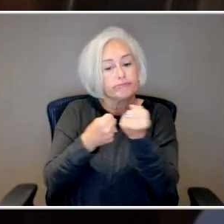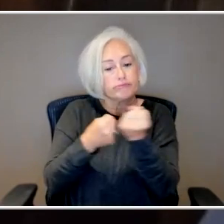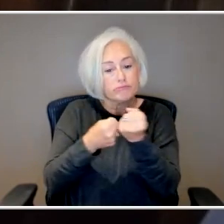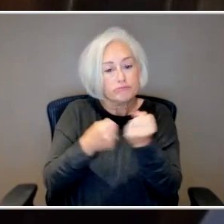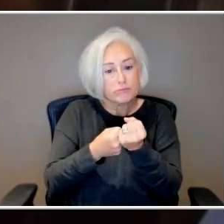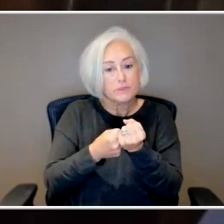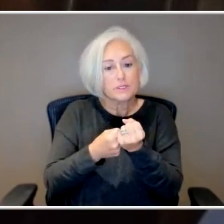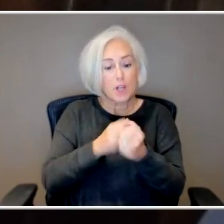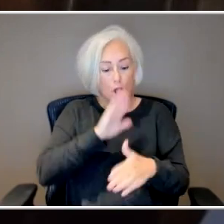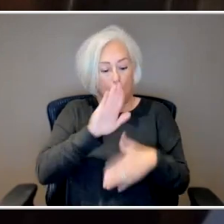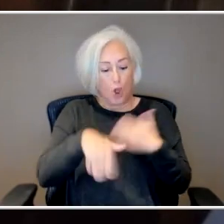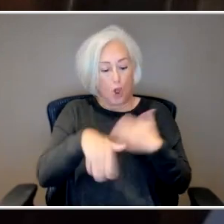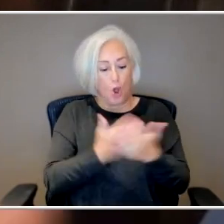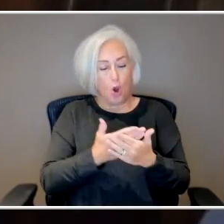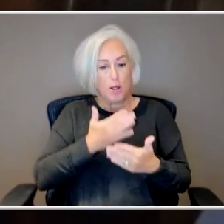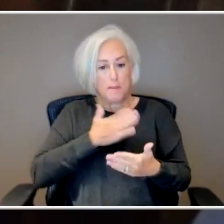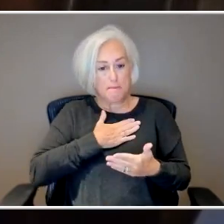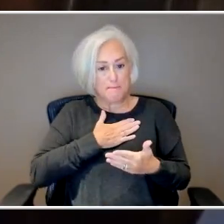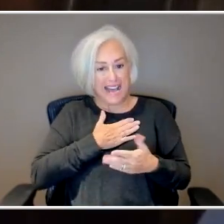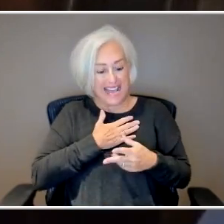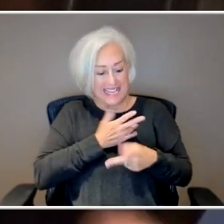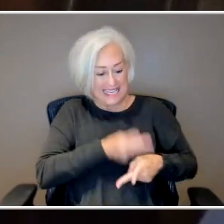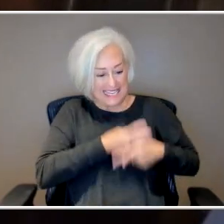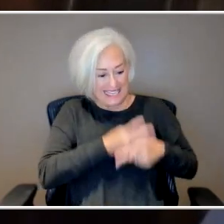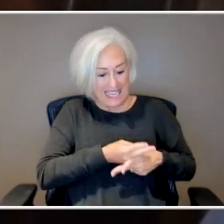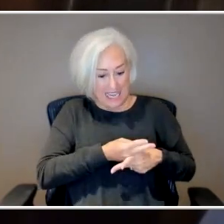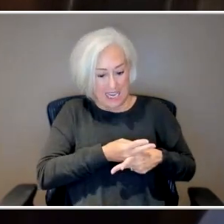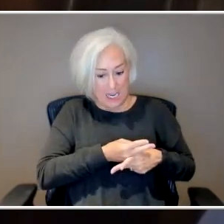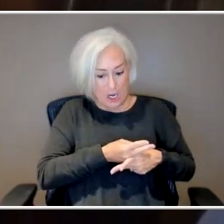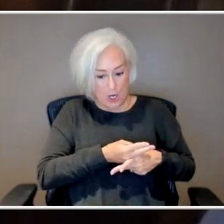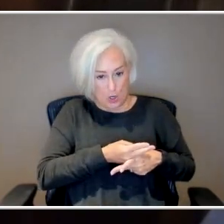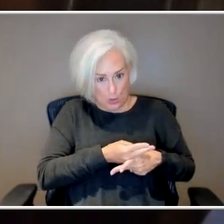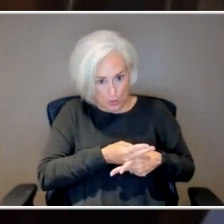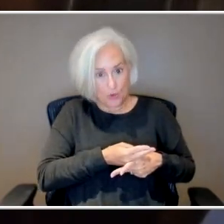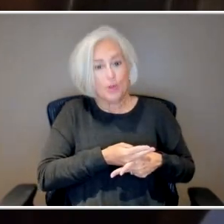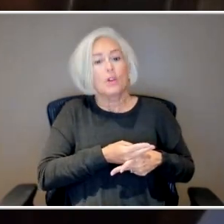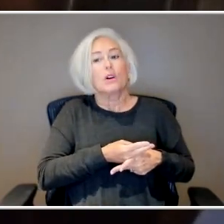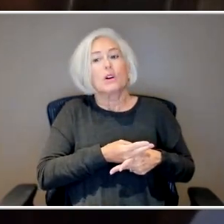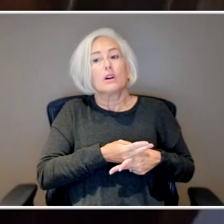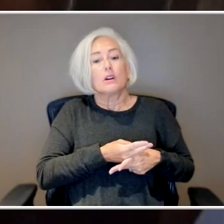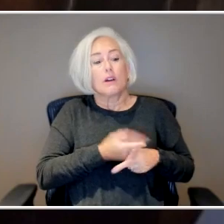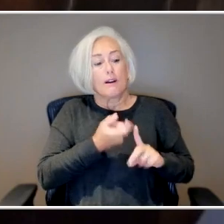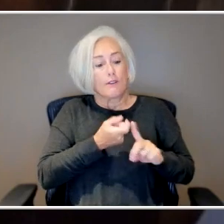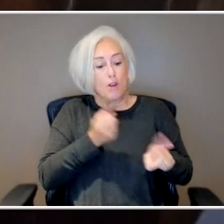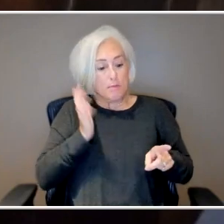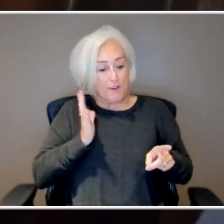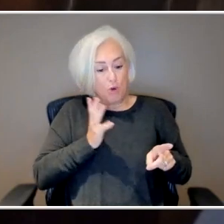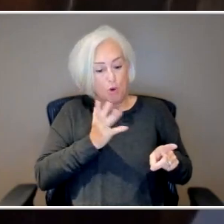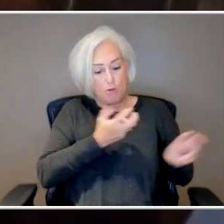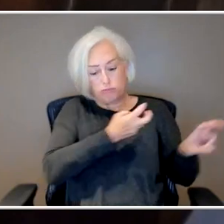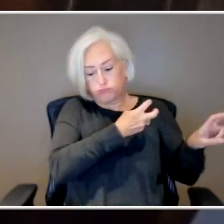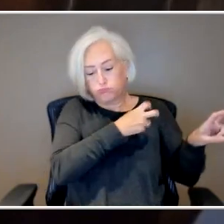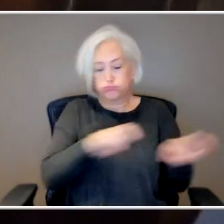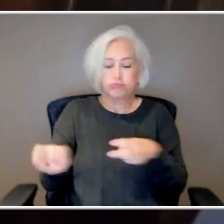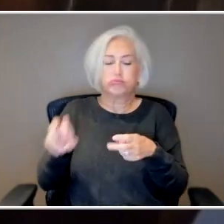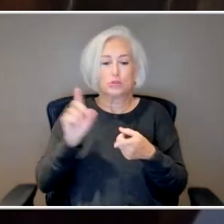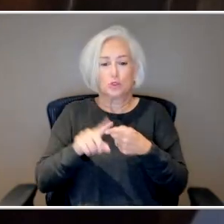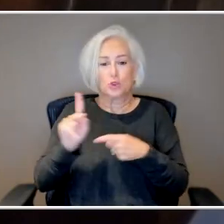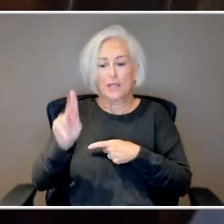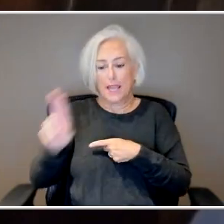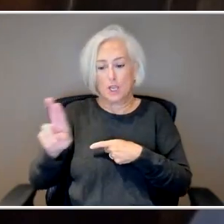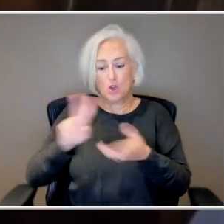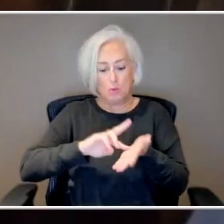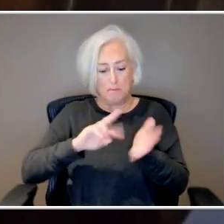my care outside of KU to KU, and I think that helped a lot, that I had all